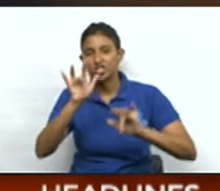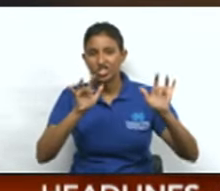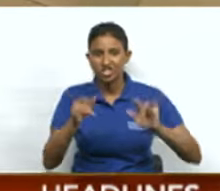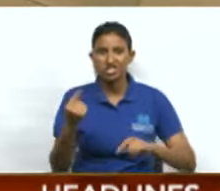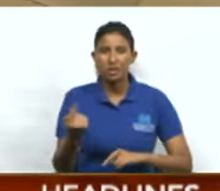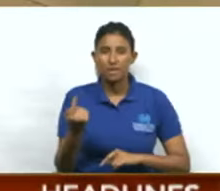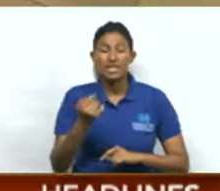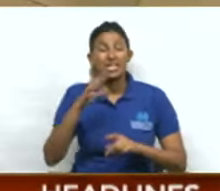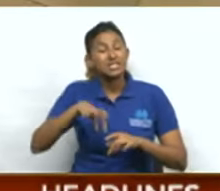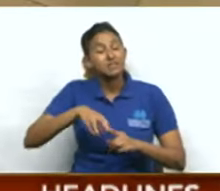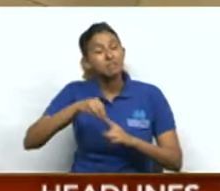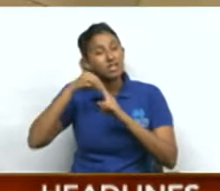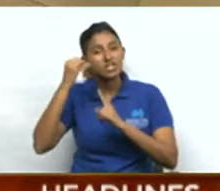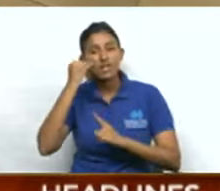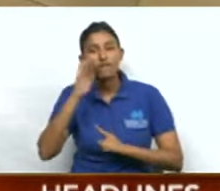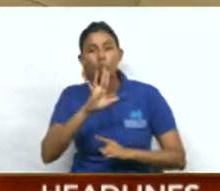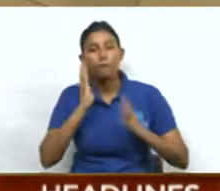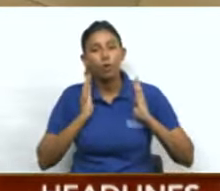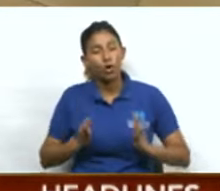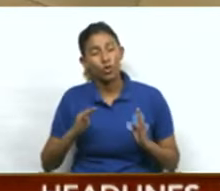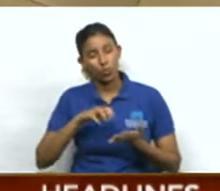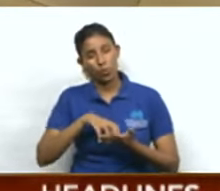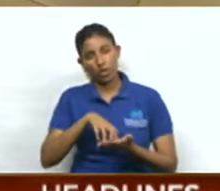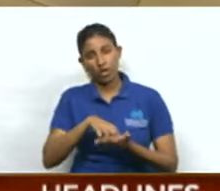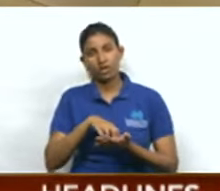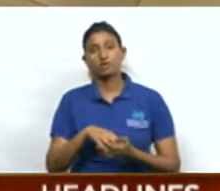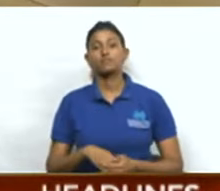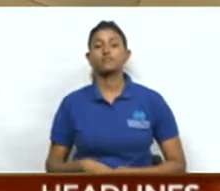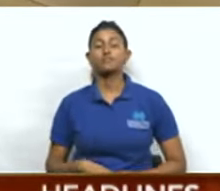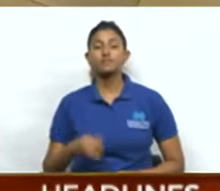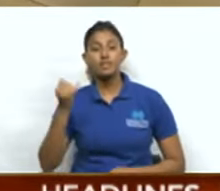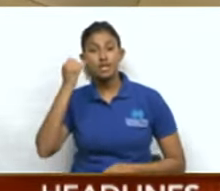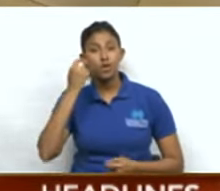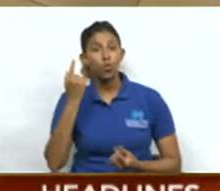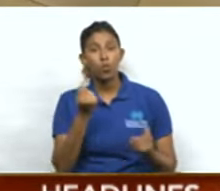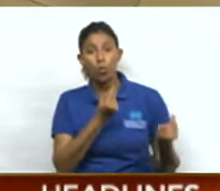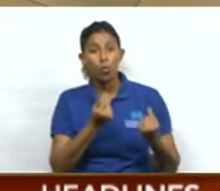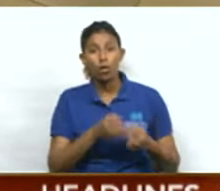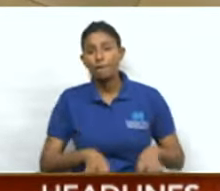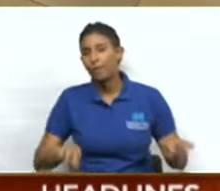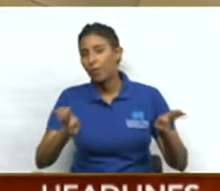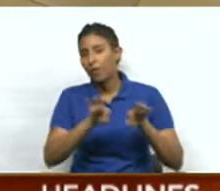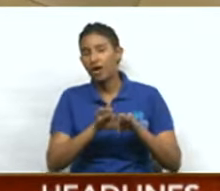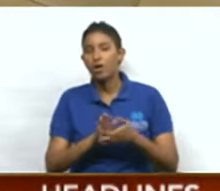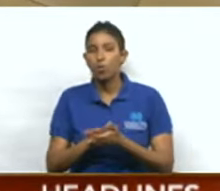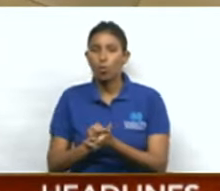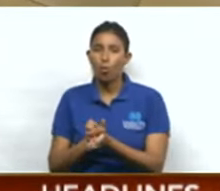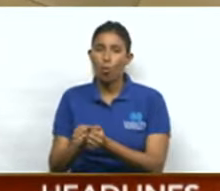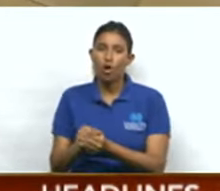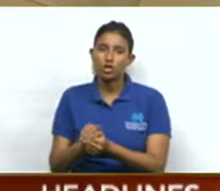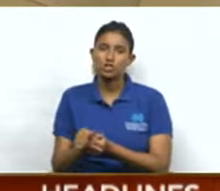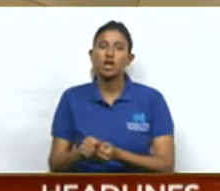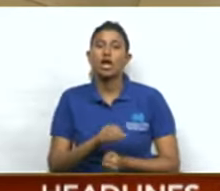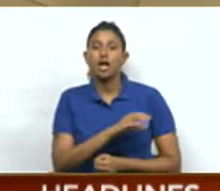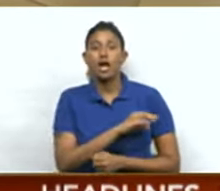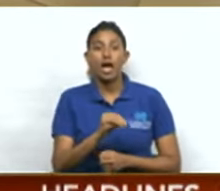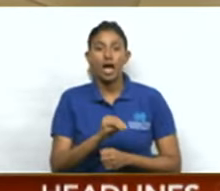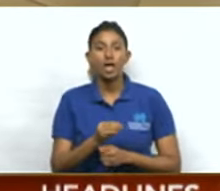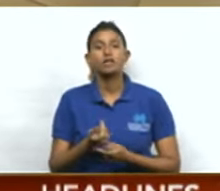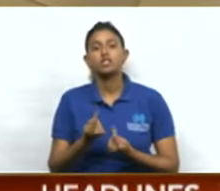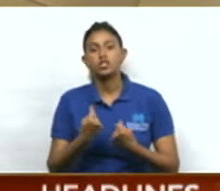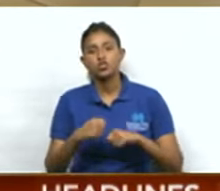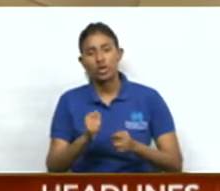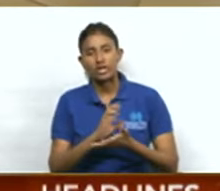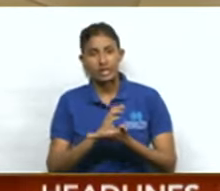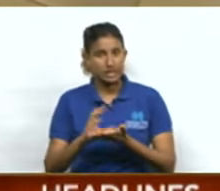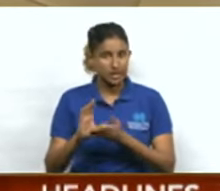rash. With shingles, precautions and hand washing is important. But that does not mean that individuals